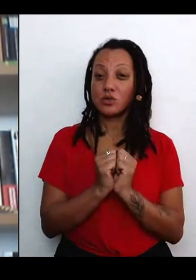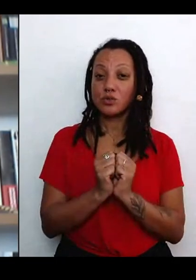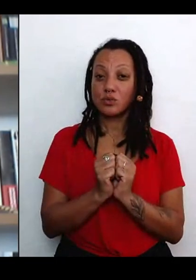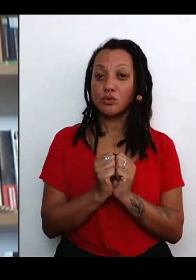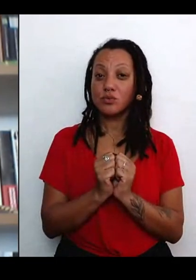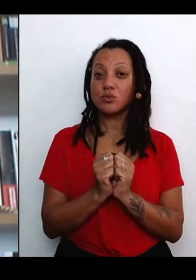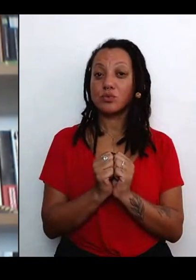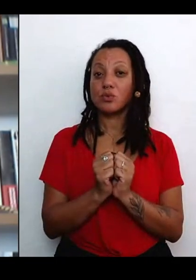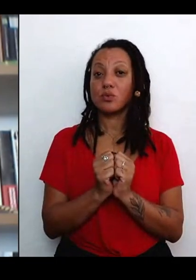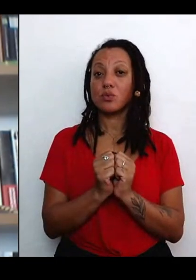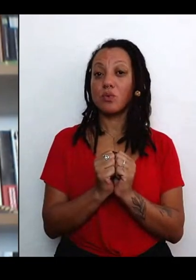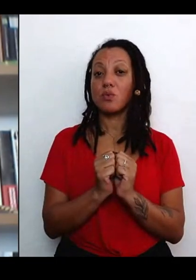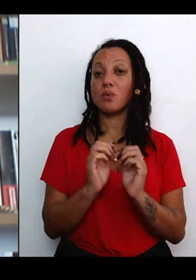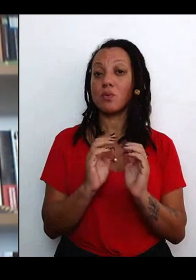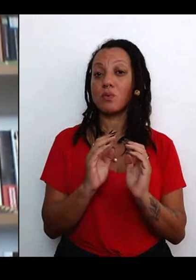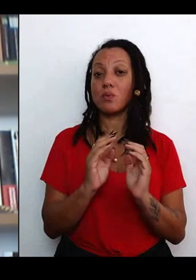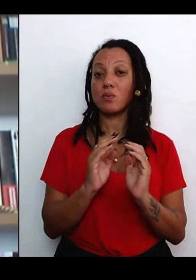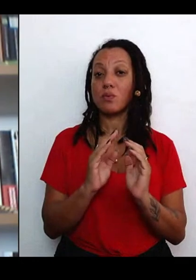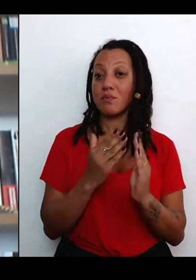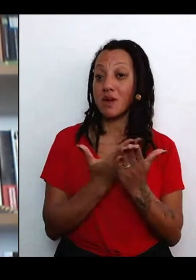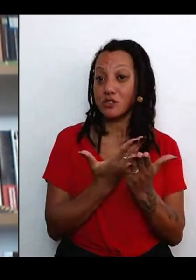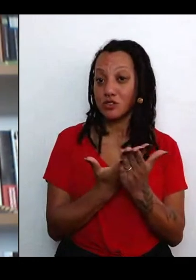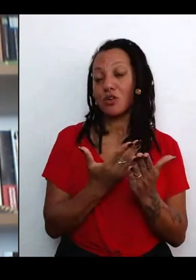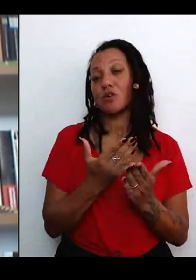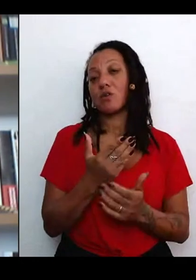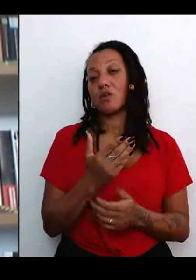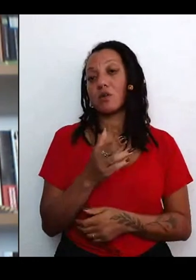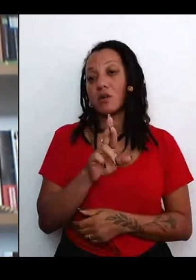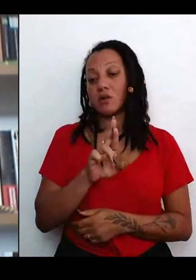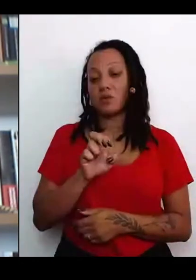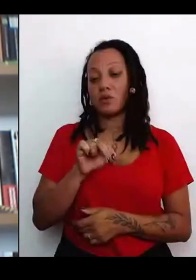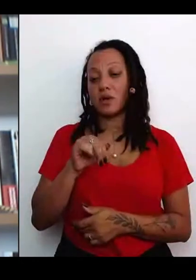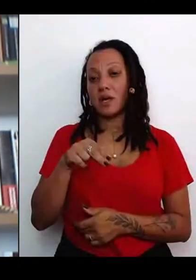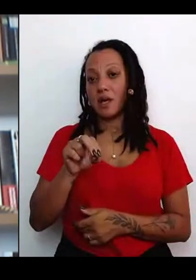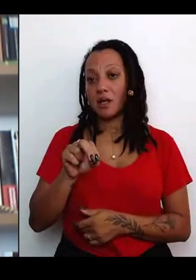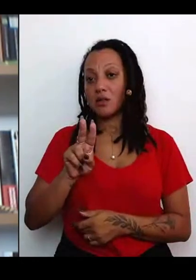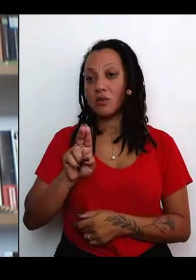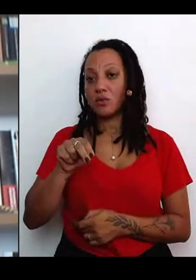no need Giver versus